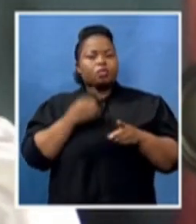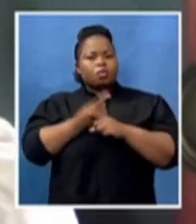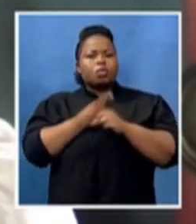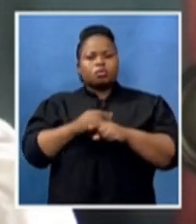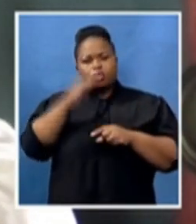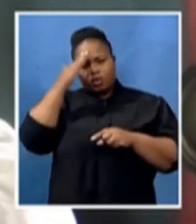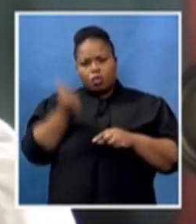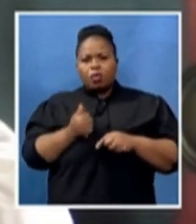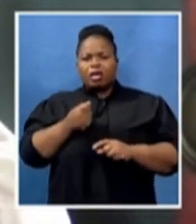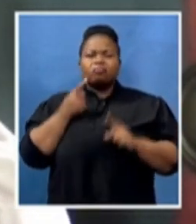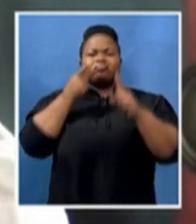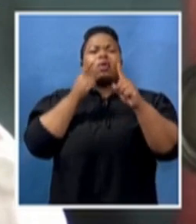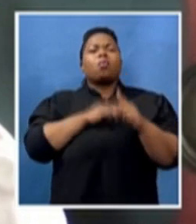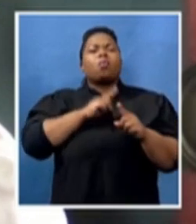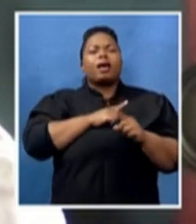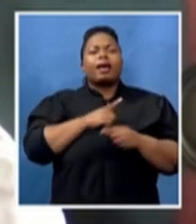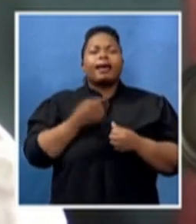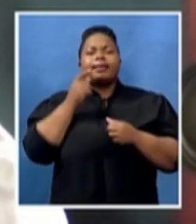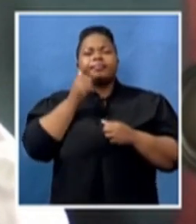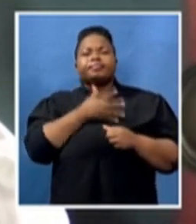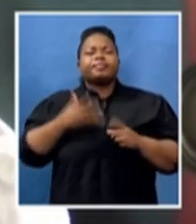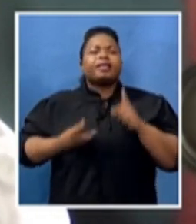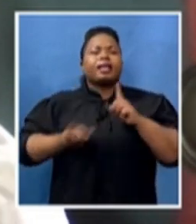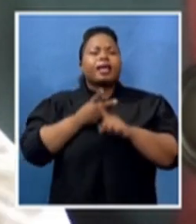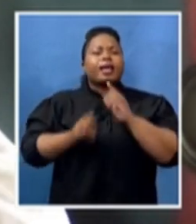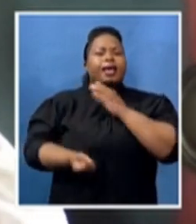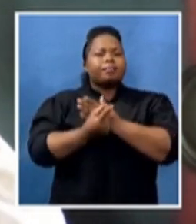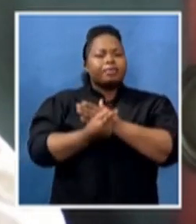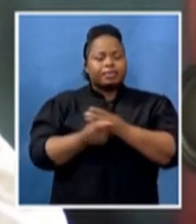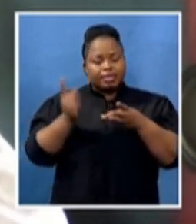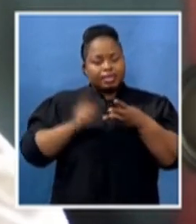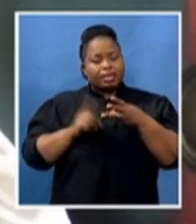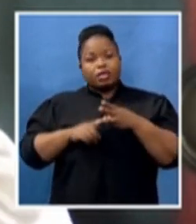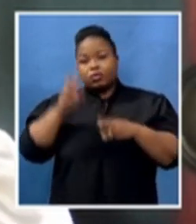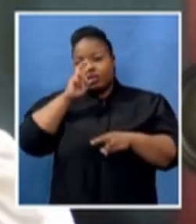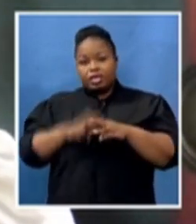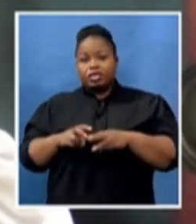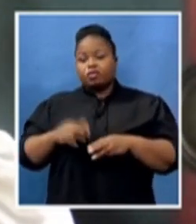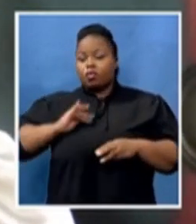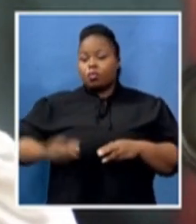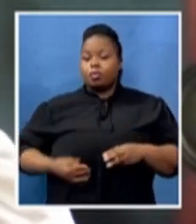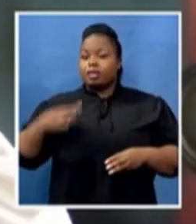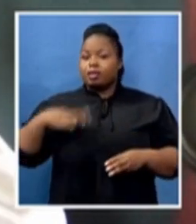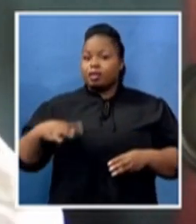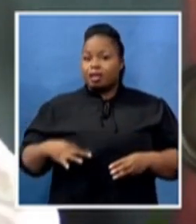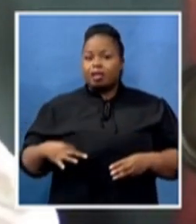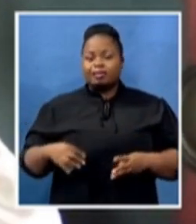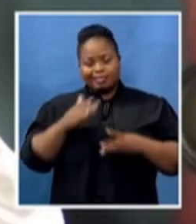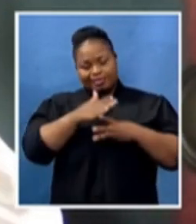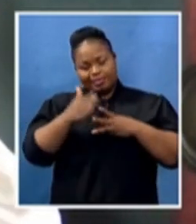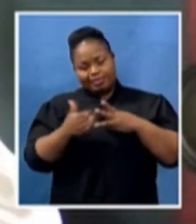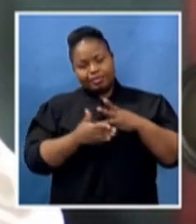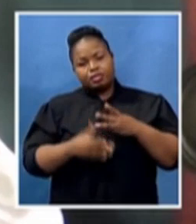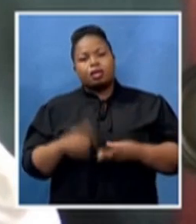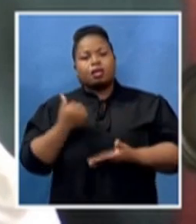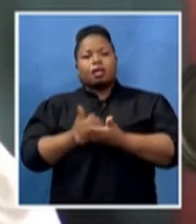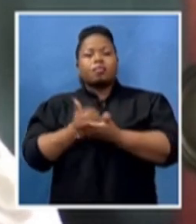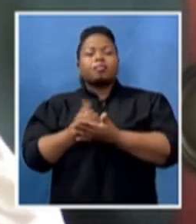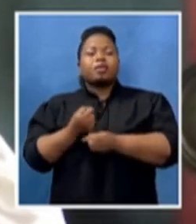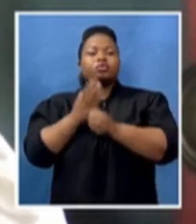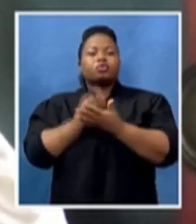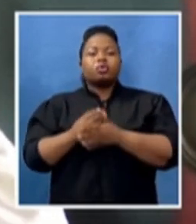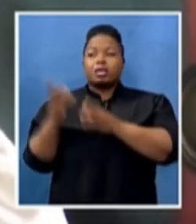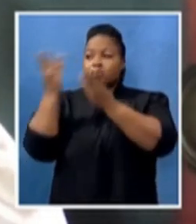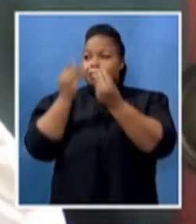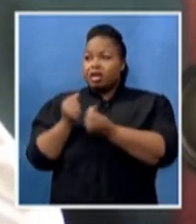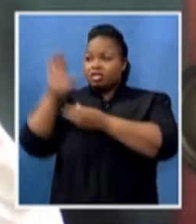most importantly, the needs of women and girls. This will enable us to ensure budgets are based on the needs identified by the